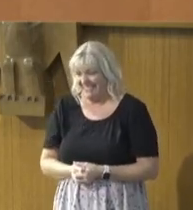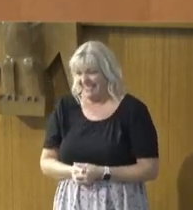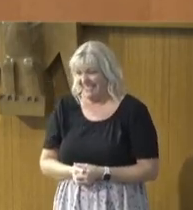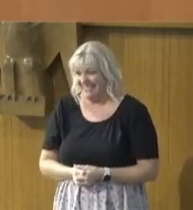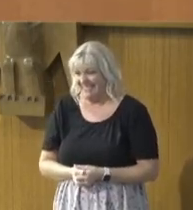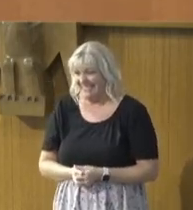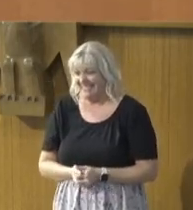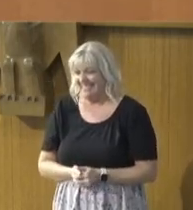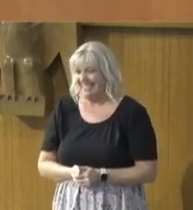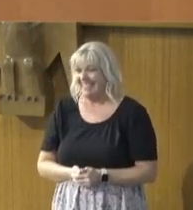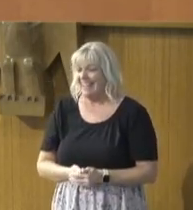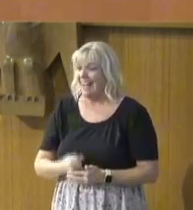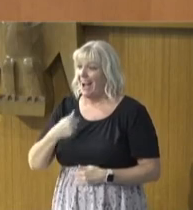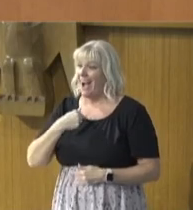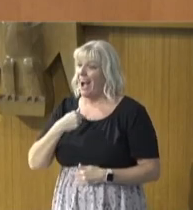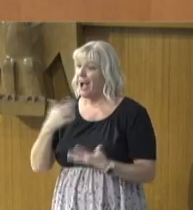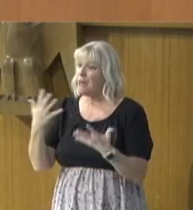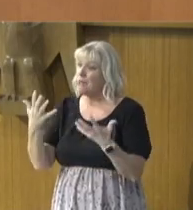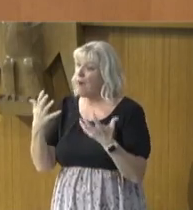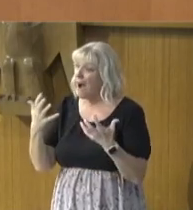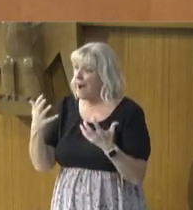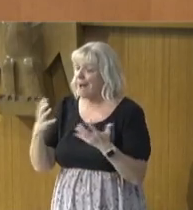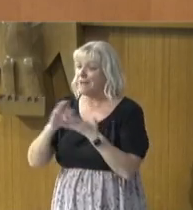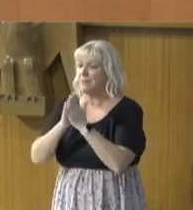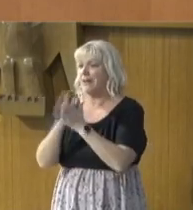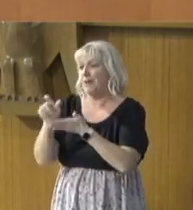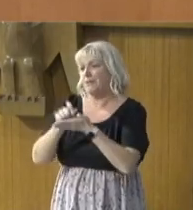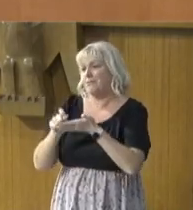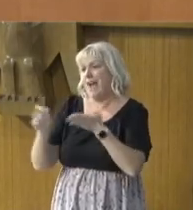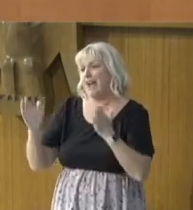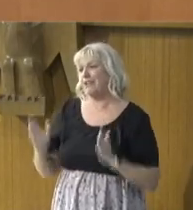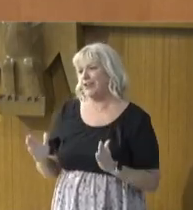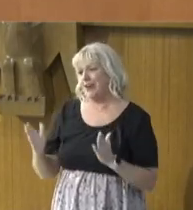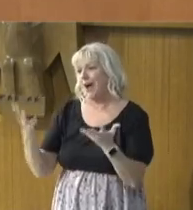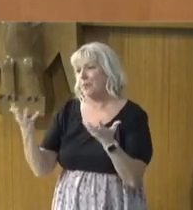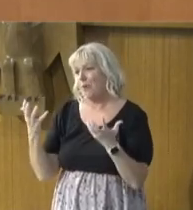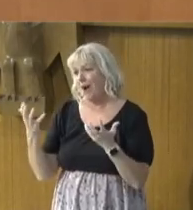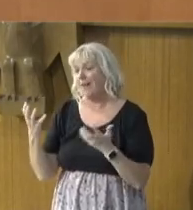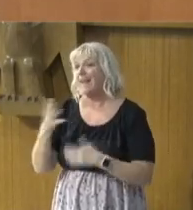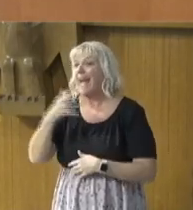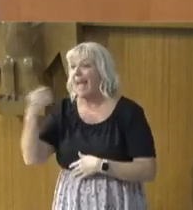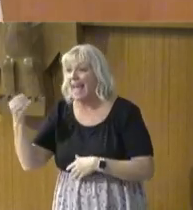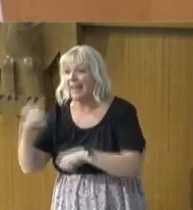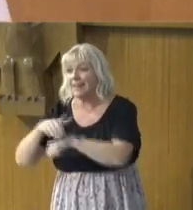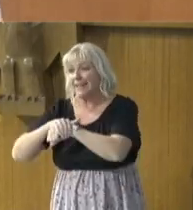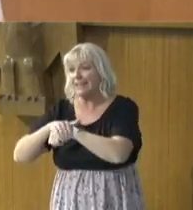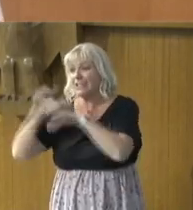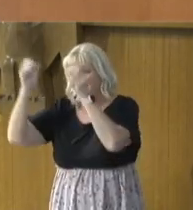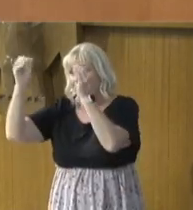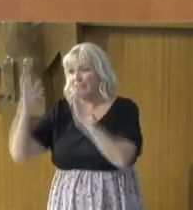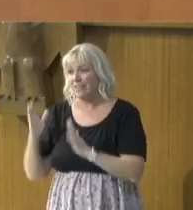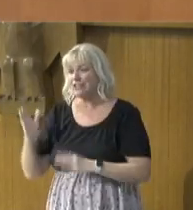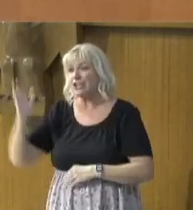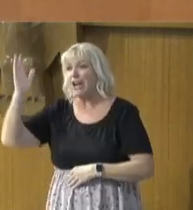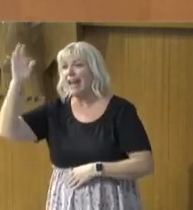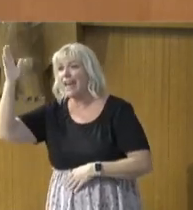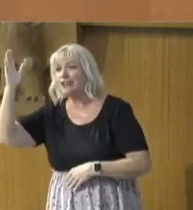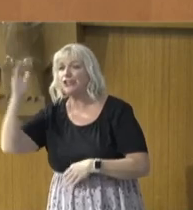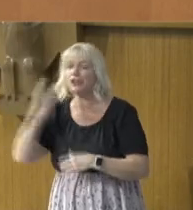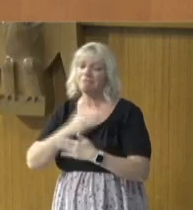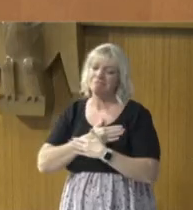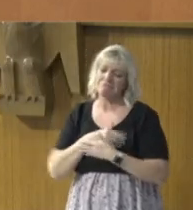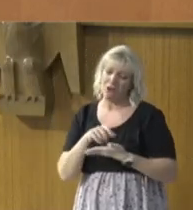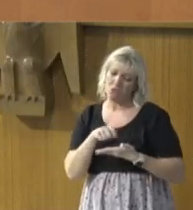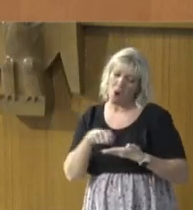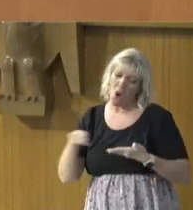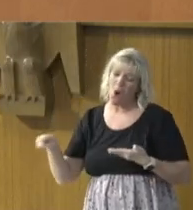I had wanted to be a writer. Specifically, I wanted to be an English professor who wrote between my lectures. And that's why